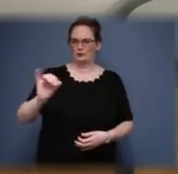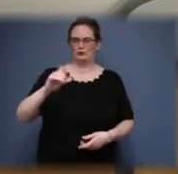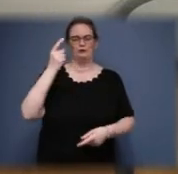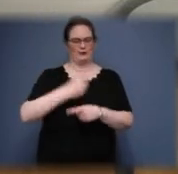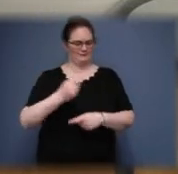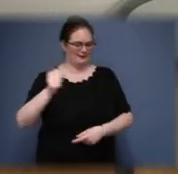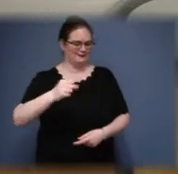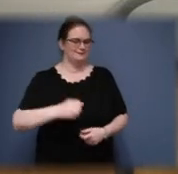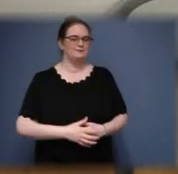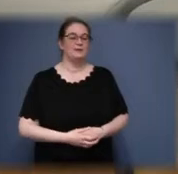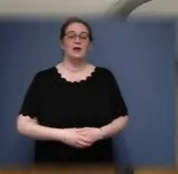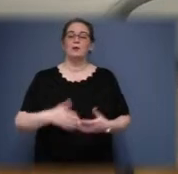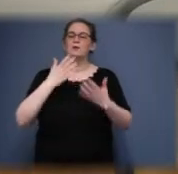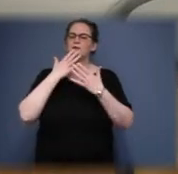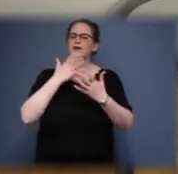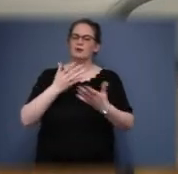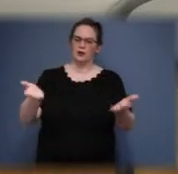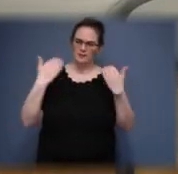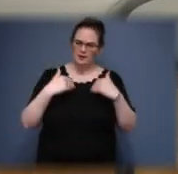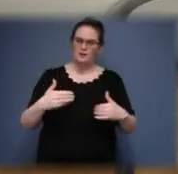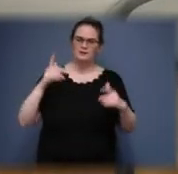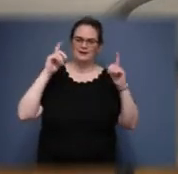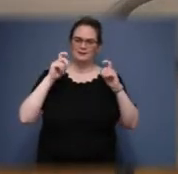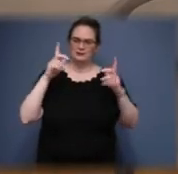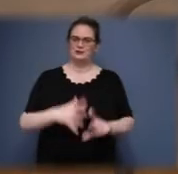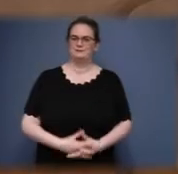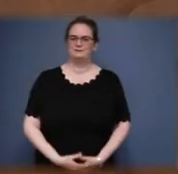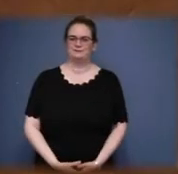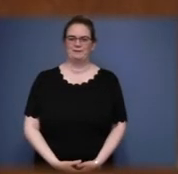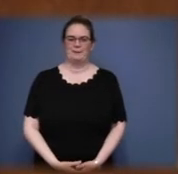too. Yep. All right, well, thank you. Come on up and we'll take a picture.